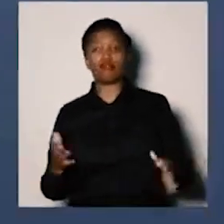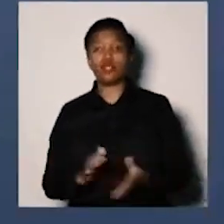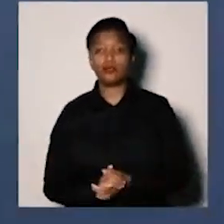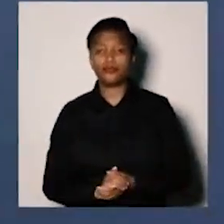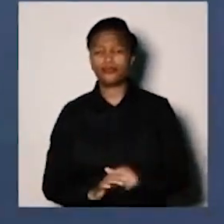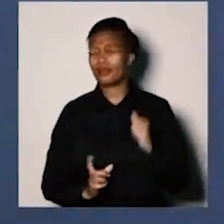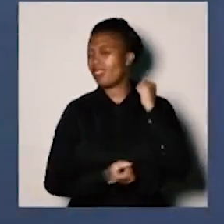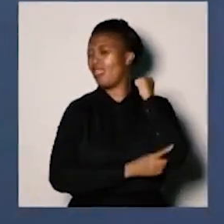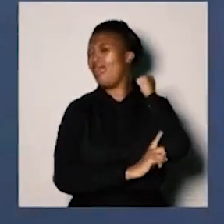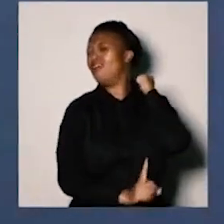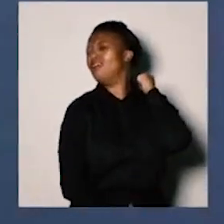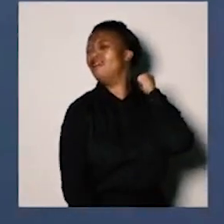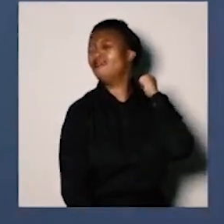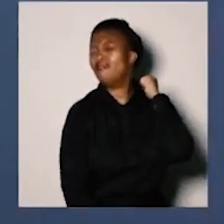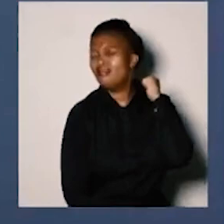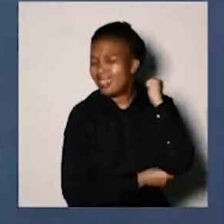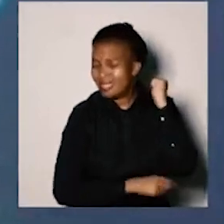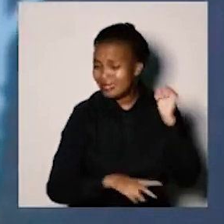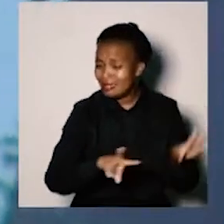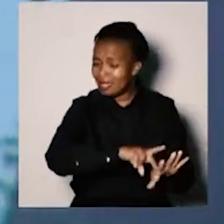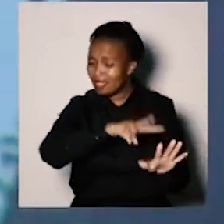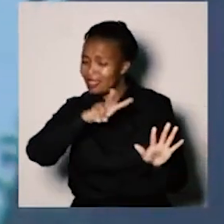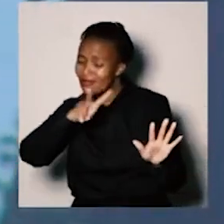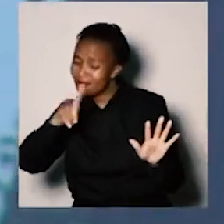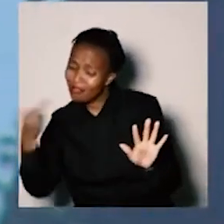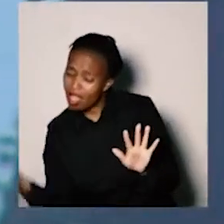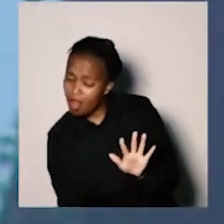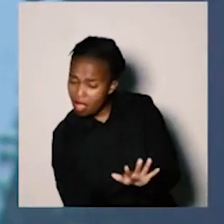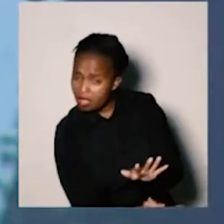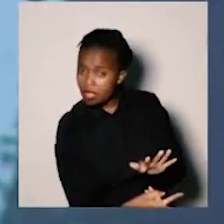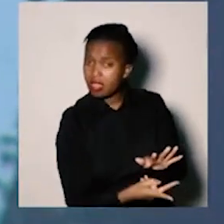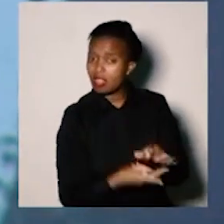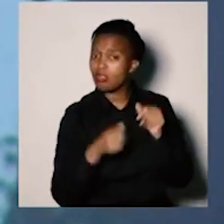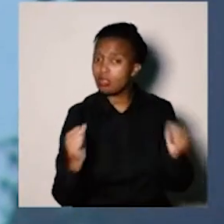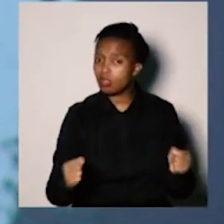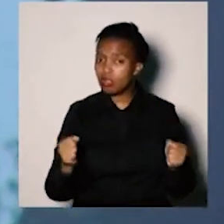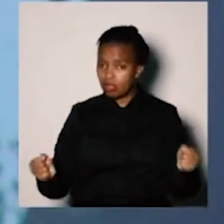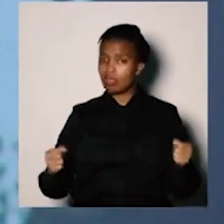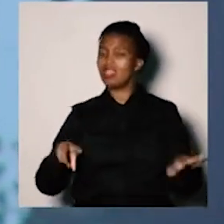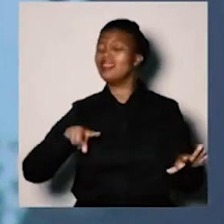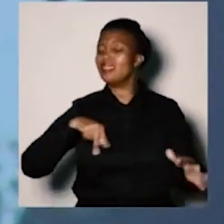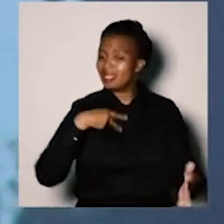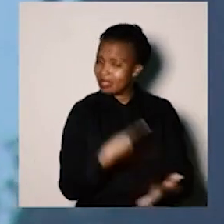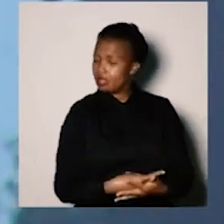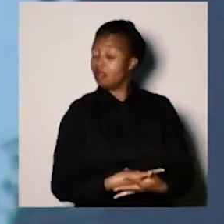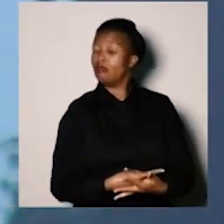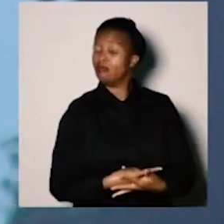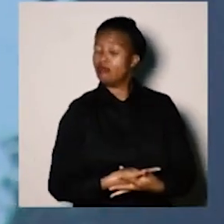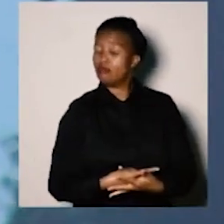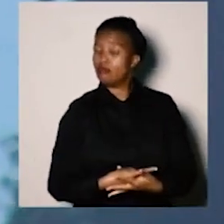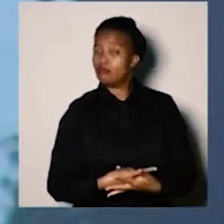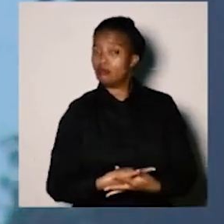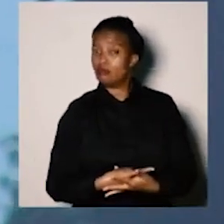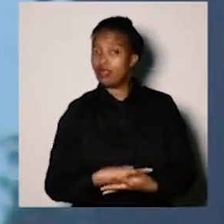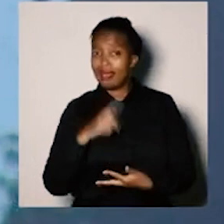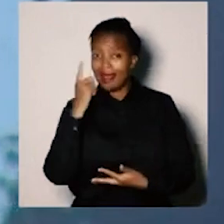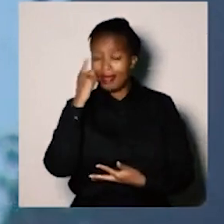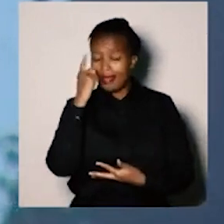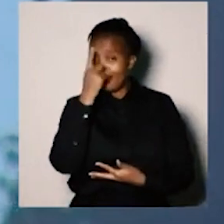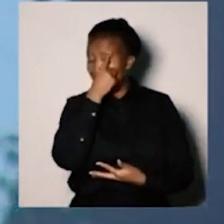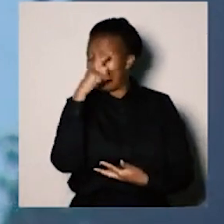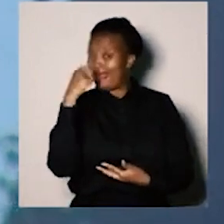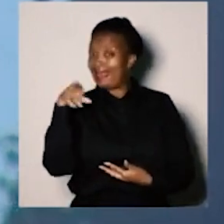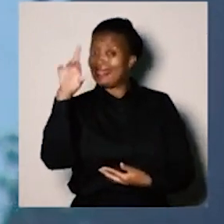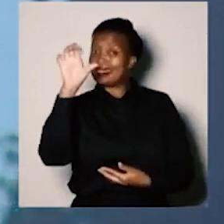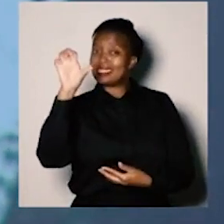Finally, he fell underneath the platform and they brought him out, lay him there. Young man, eyes gray, body totally